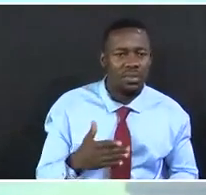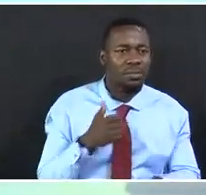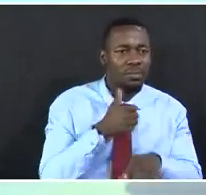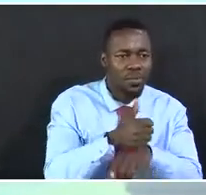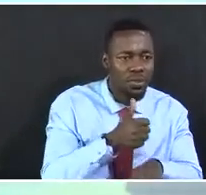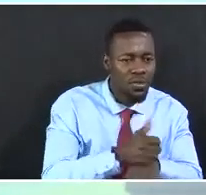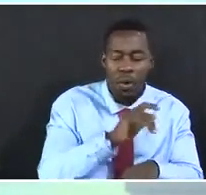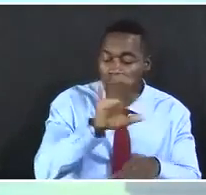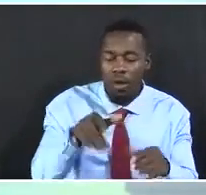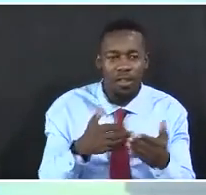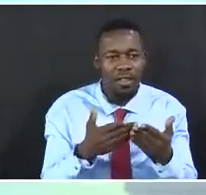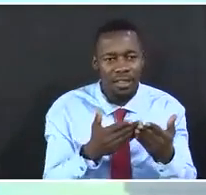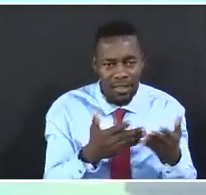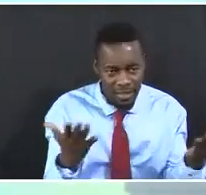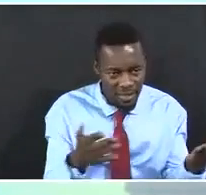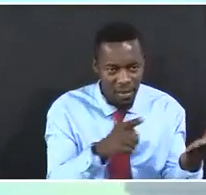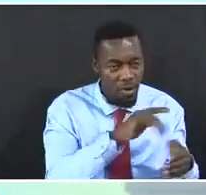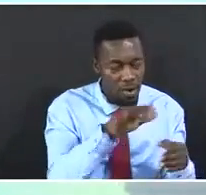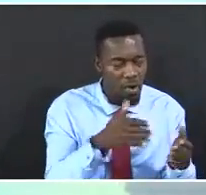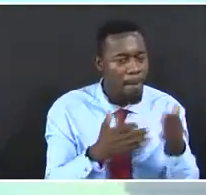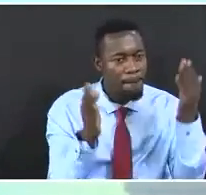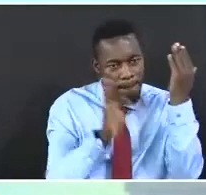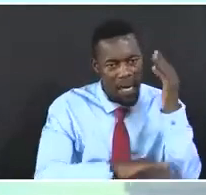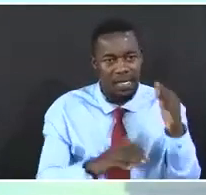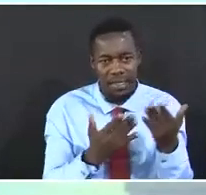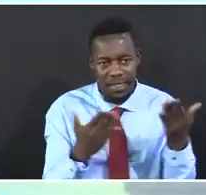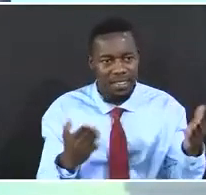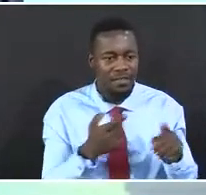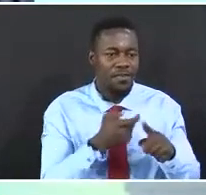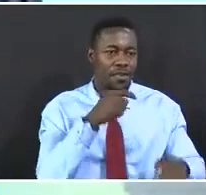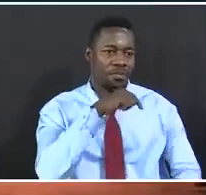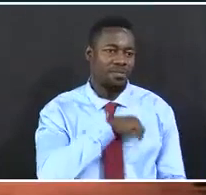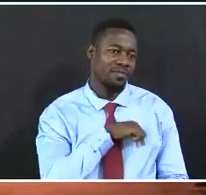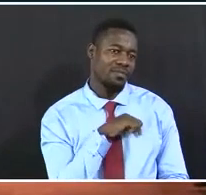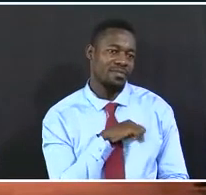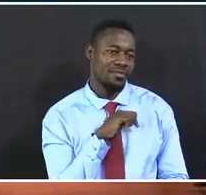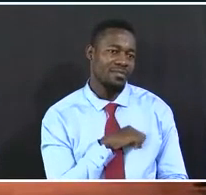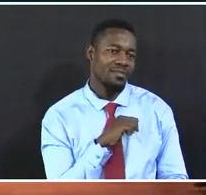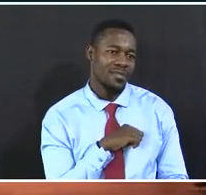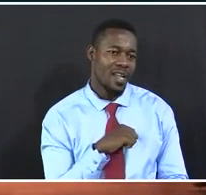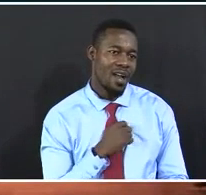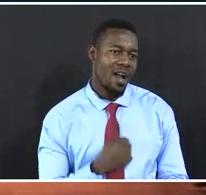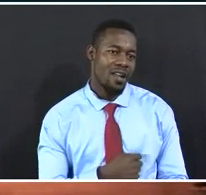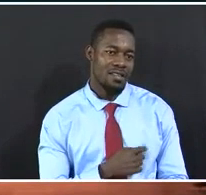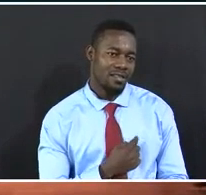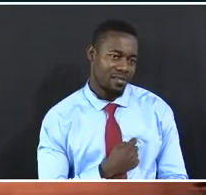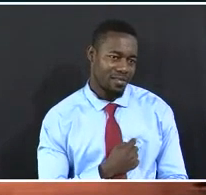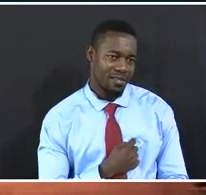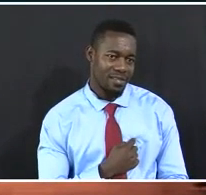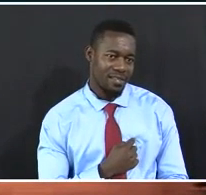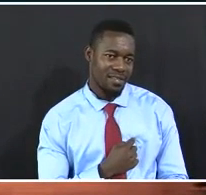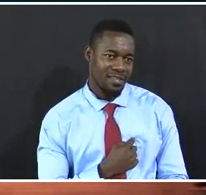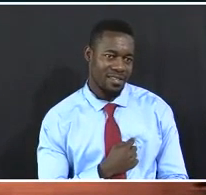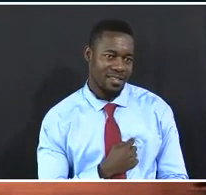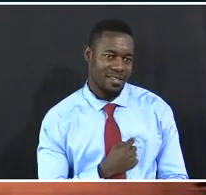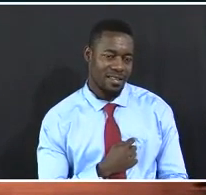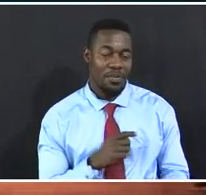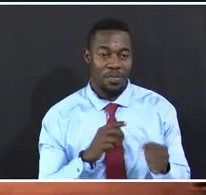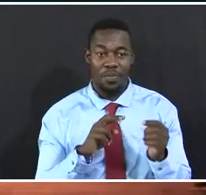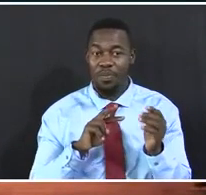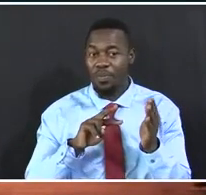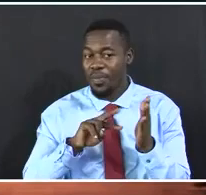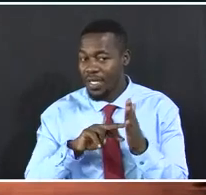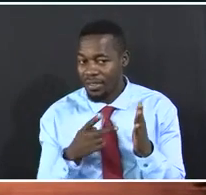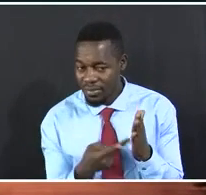All these evils come from inside and defile a person. Therefore, who can ascend